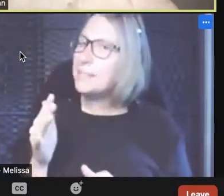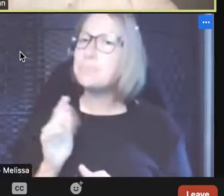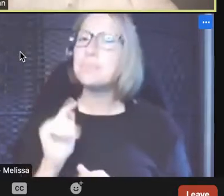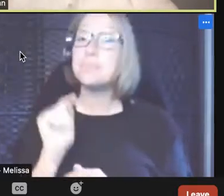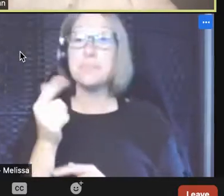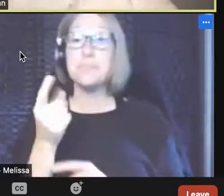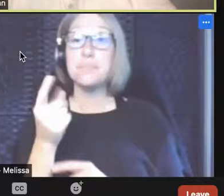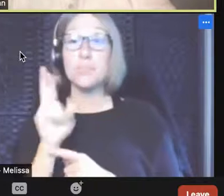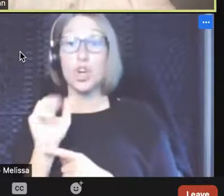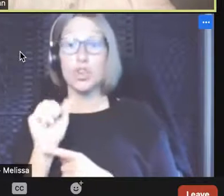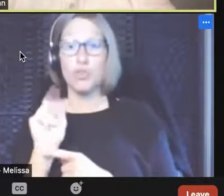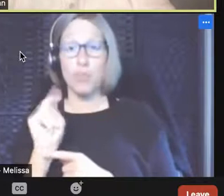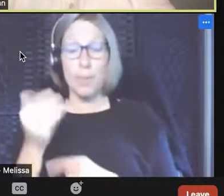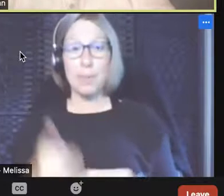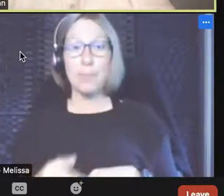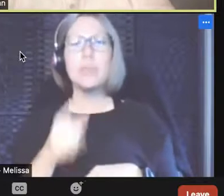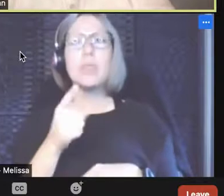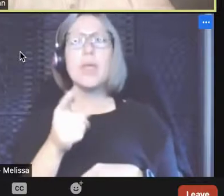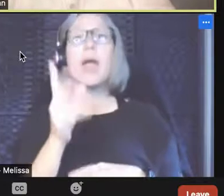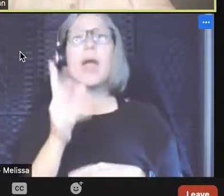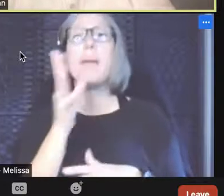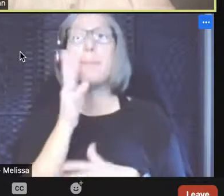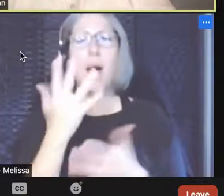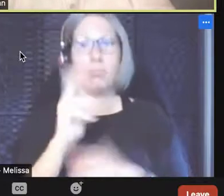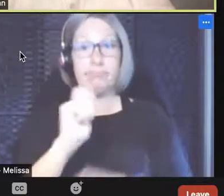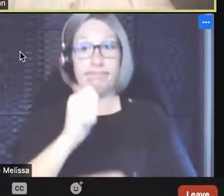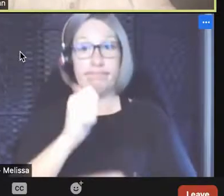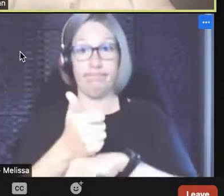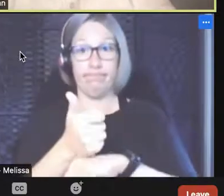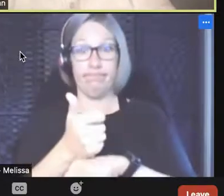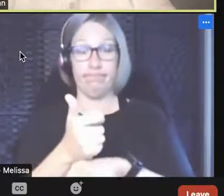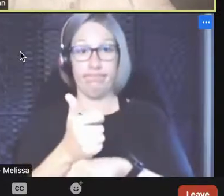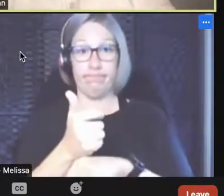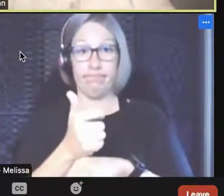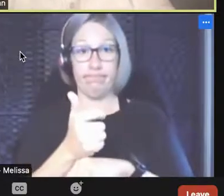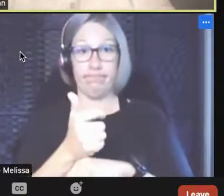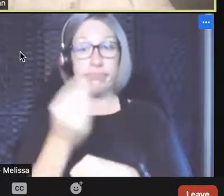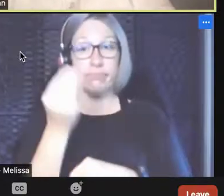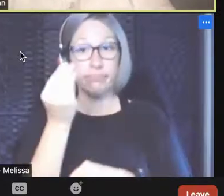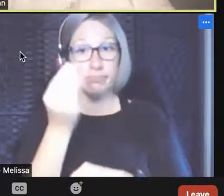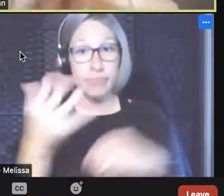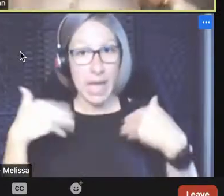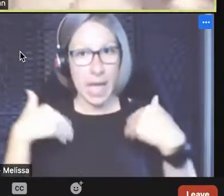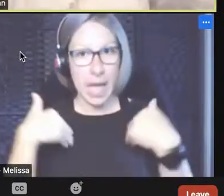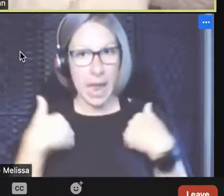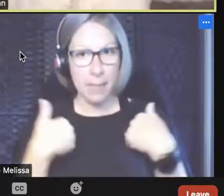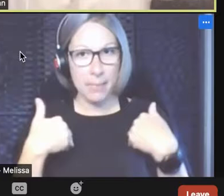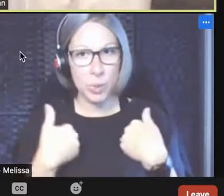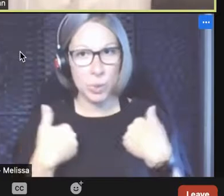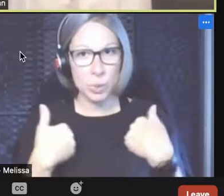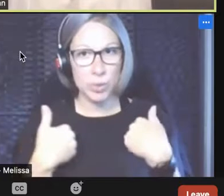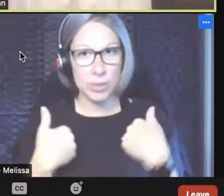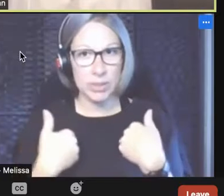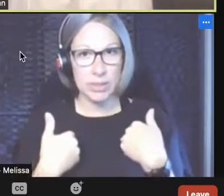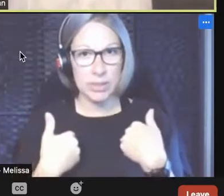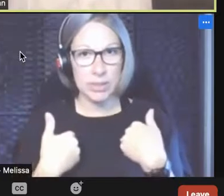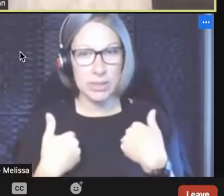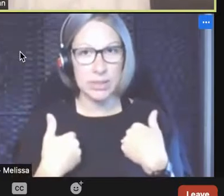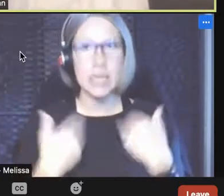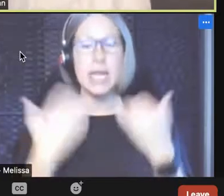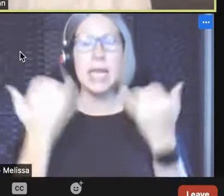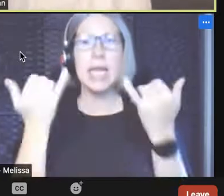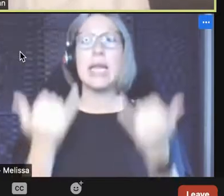this mom has also set the stage by saying these are animals. Okay, now he goes into the visual